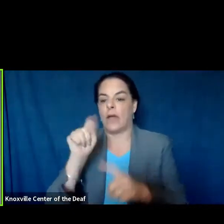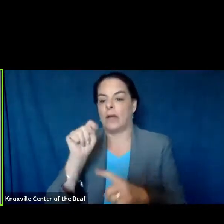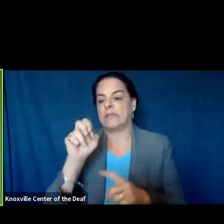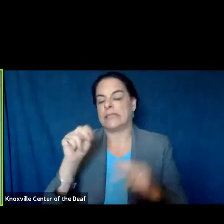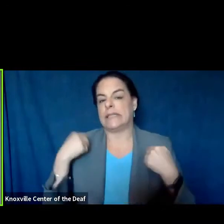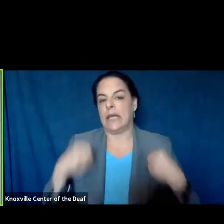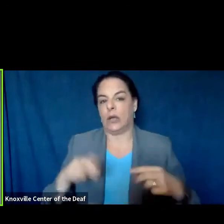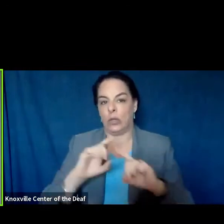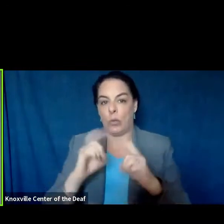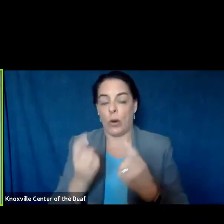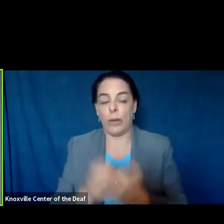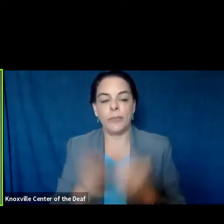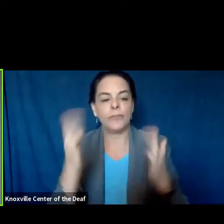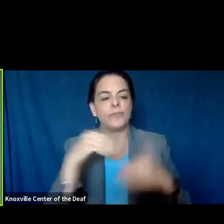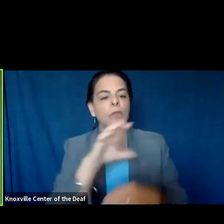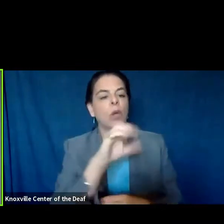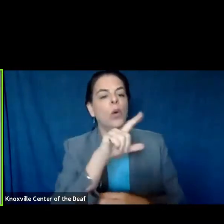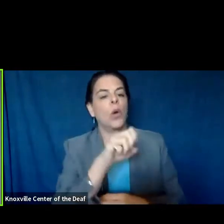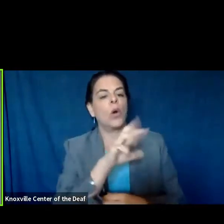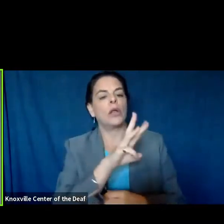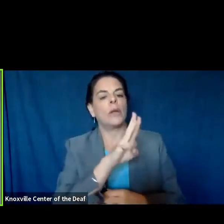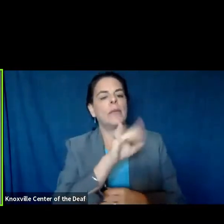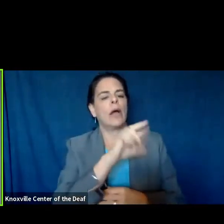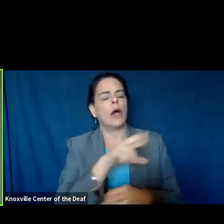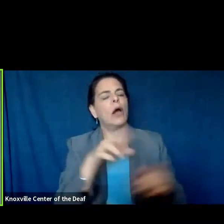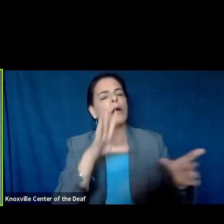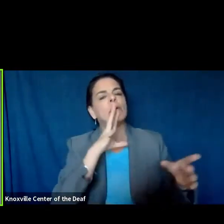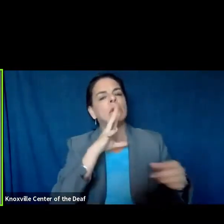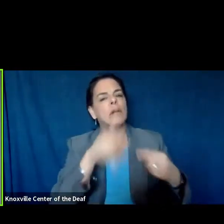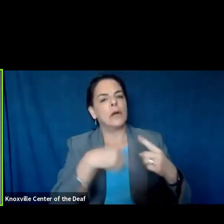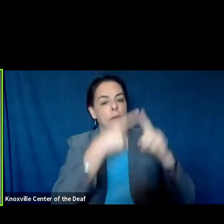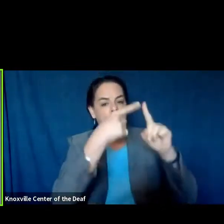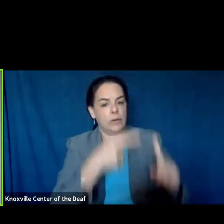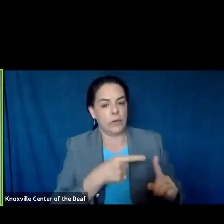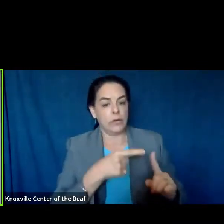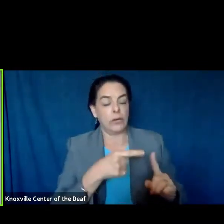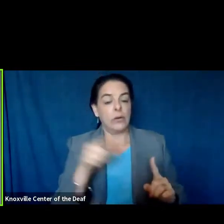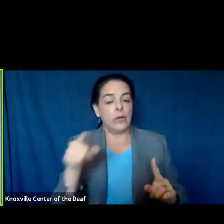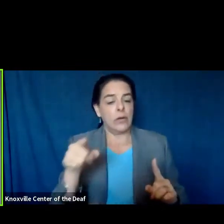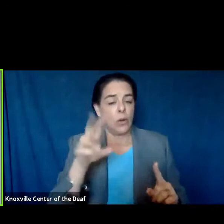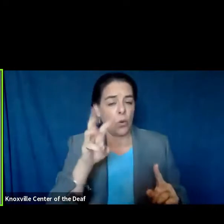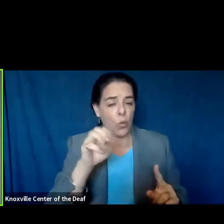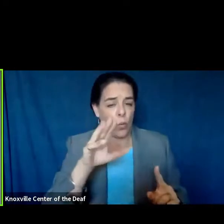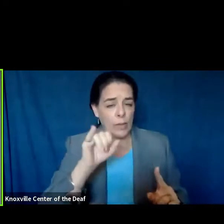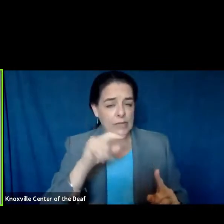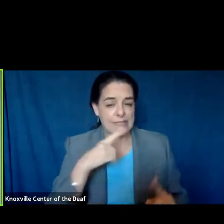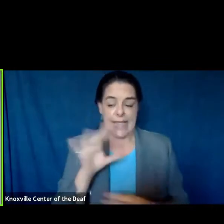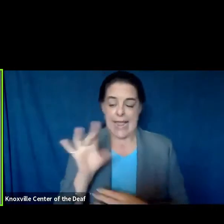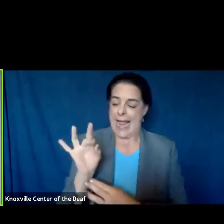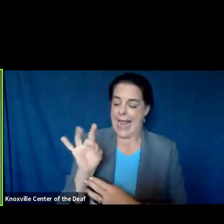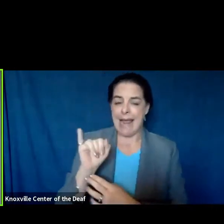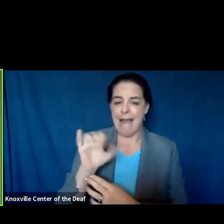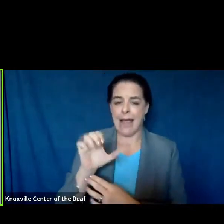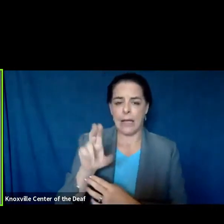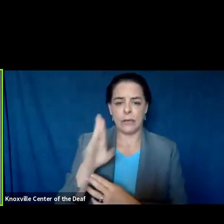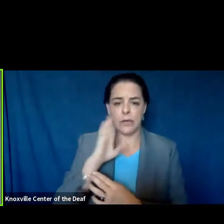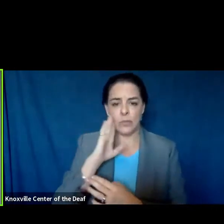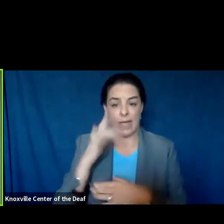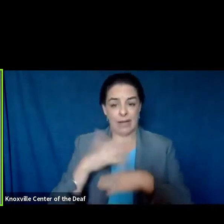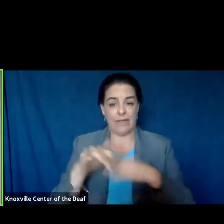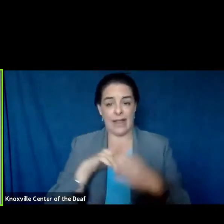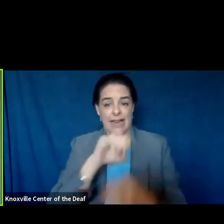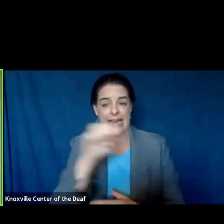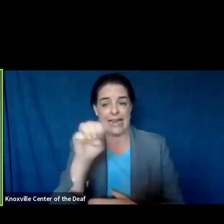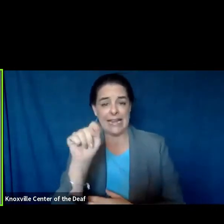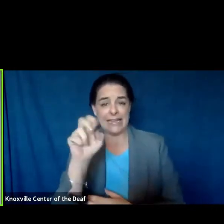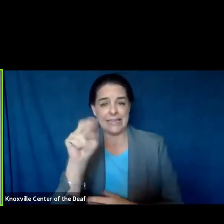with WBIR, says you have a question about the benchmarks. The KCHD site says there are only 8 ICU beds available in the East Tennessee